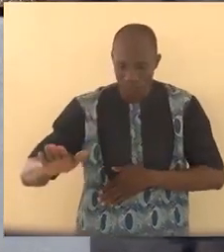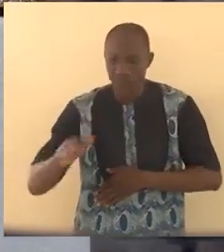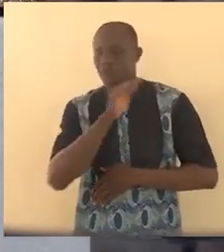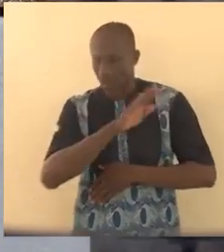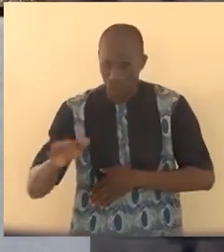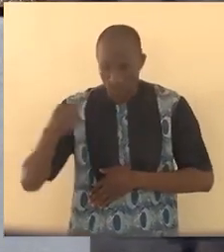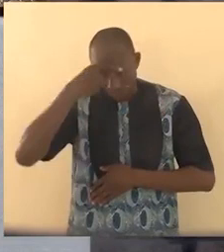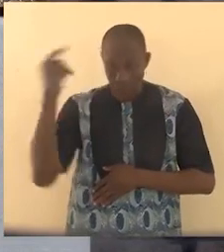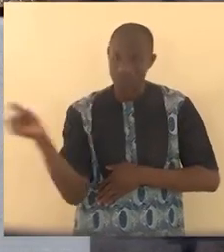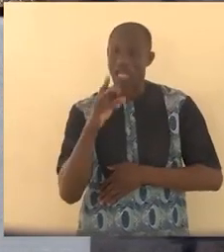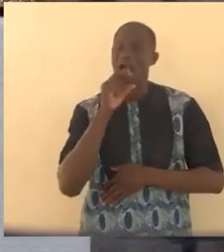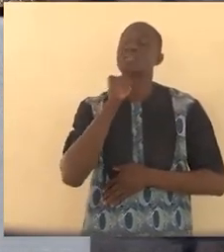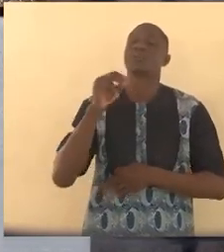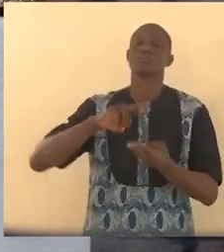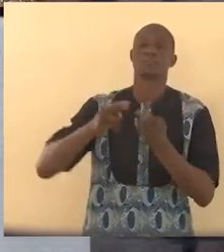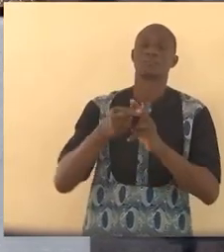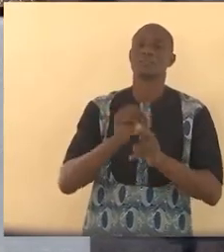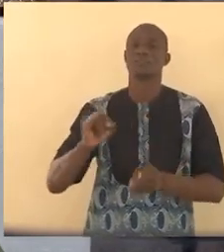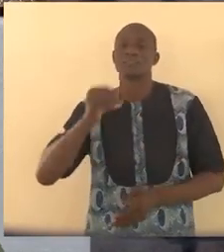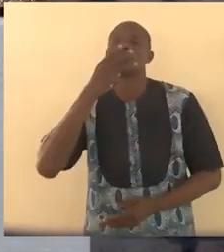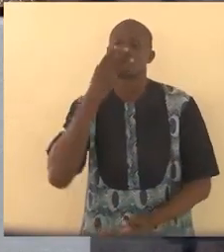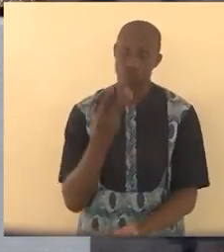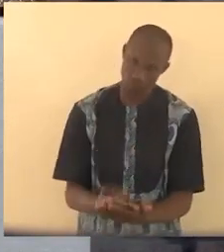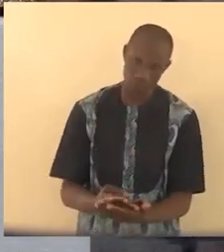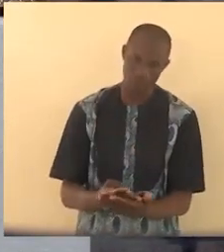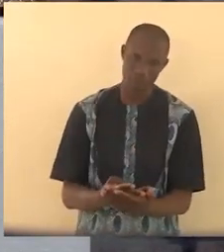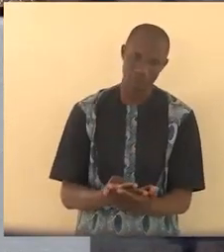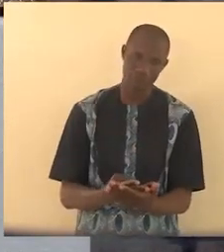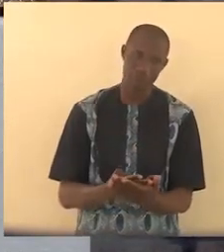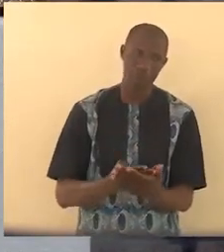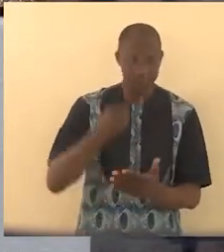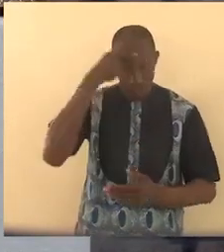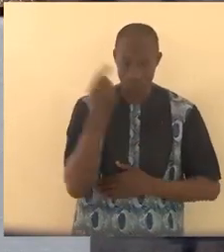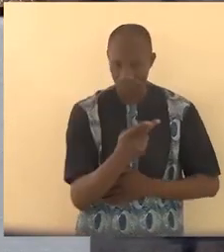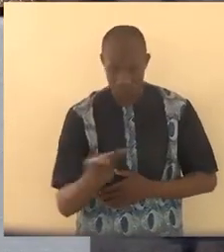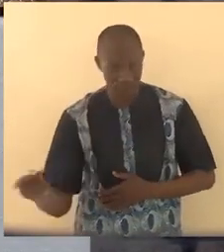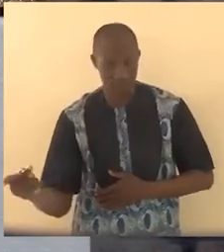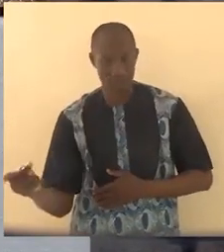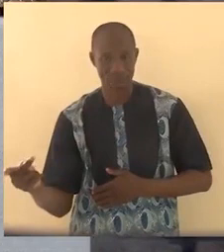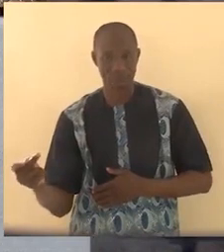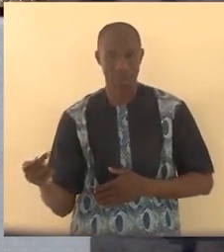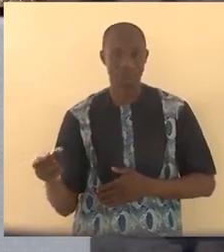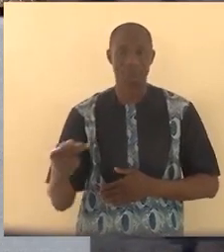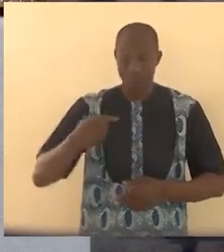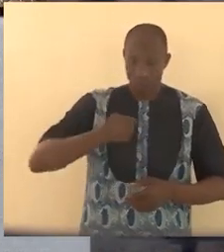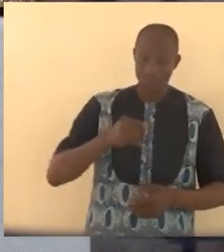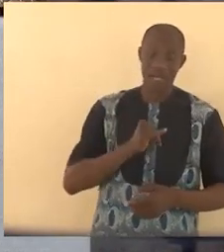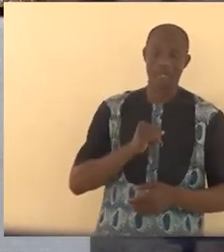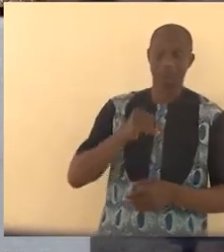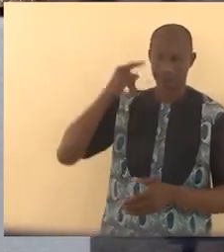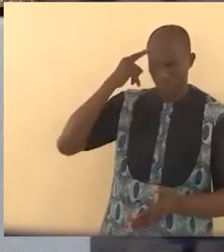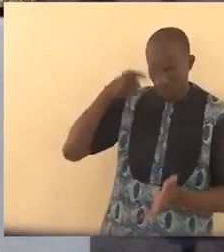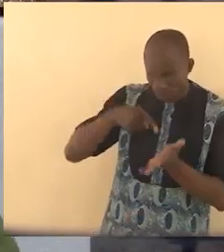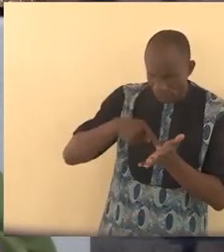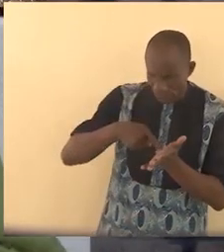children because they are not relating well on account of the property left by their father. At the end of the day, me, I have reflected